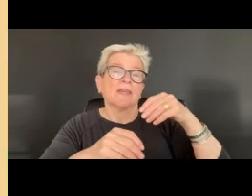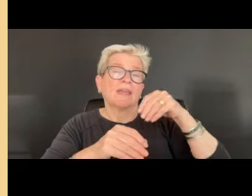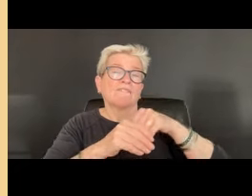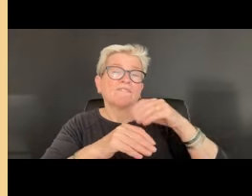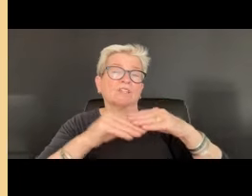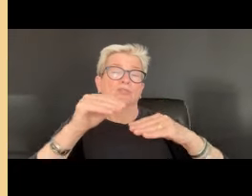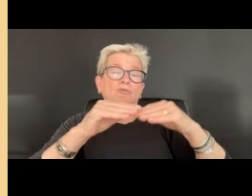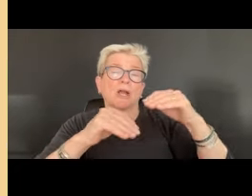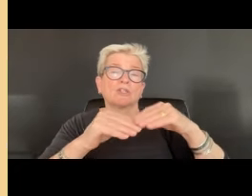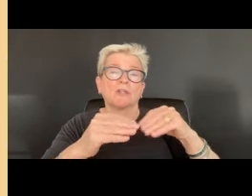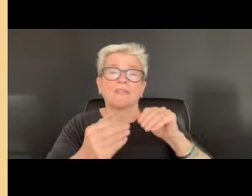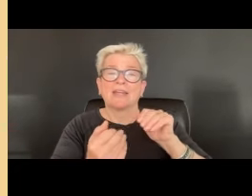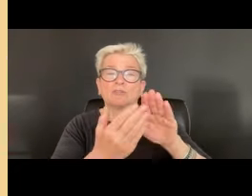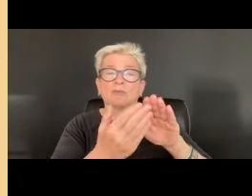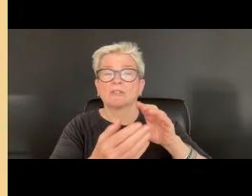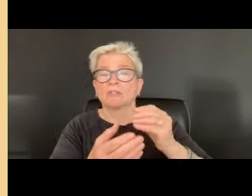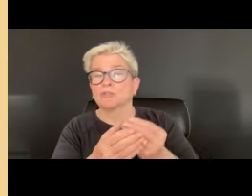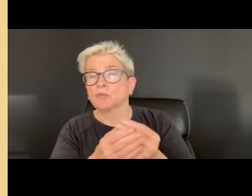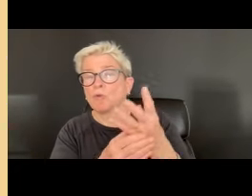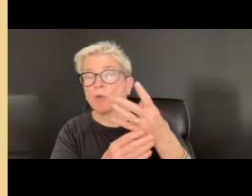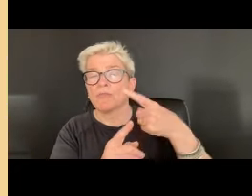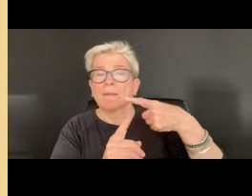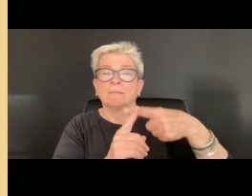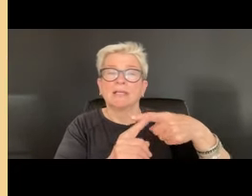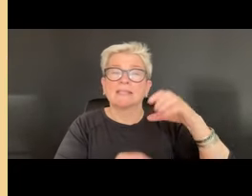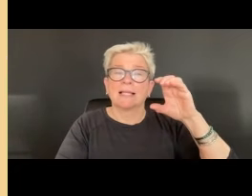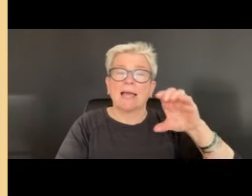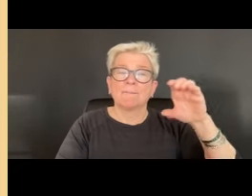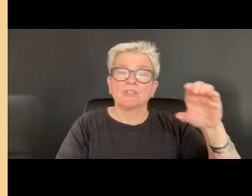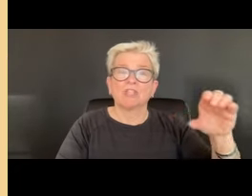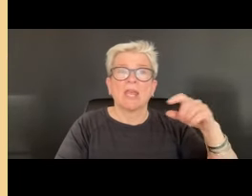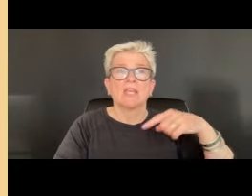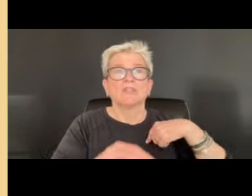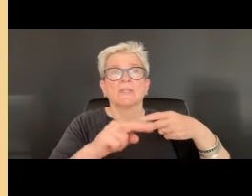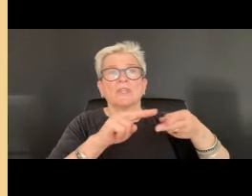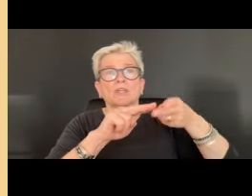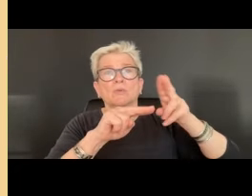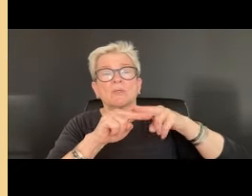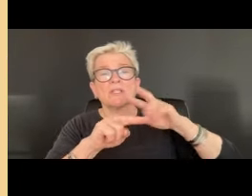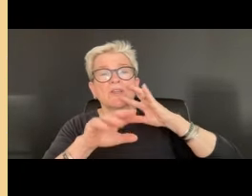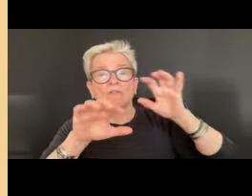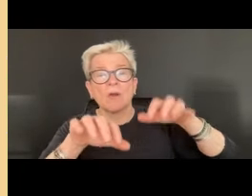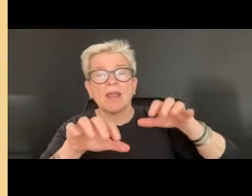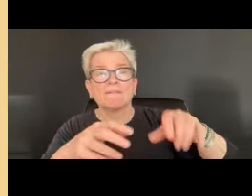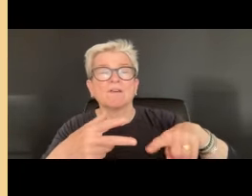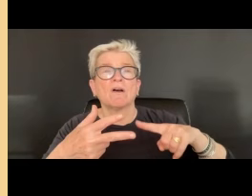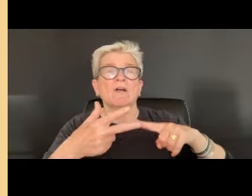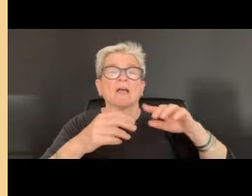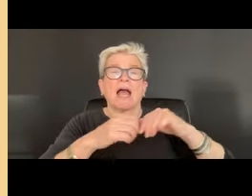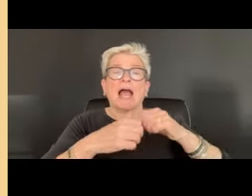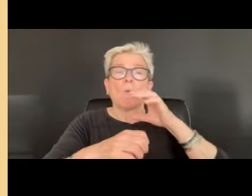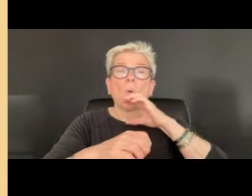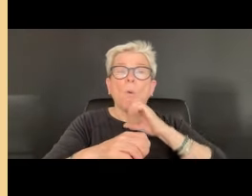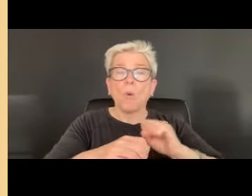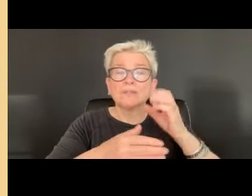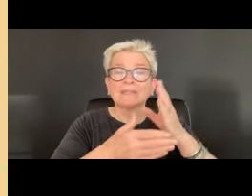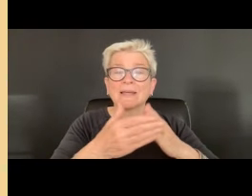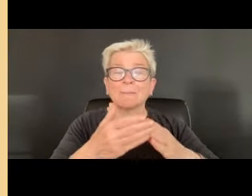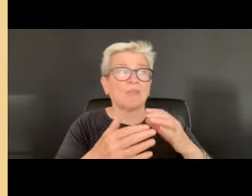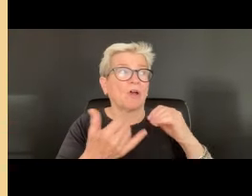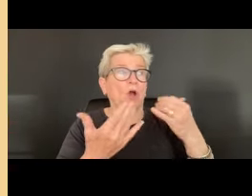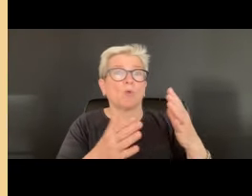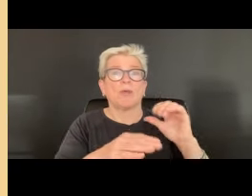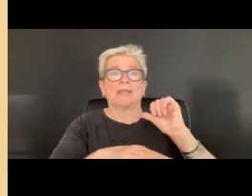as well as climate change, increasing rainfall, and the age of existing systems. So they have an asset